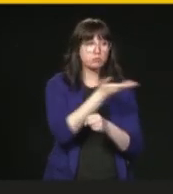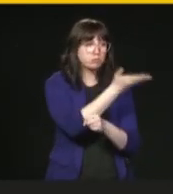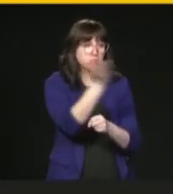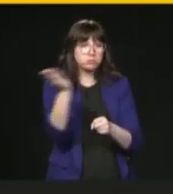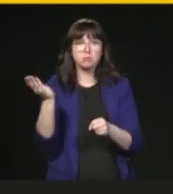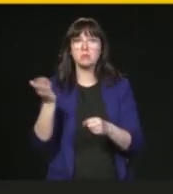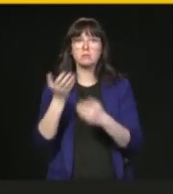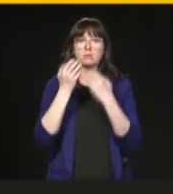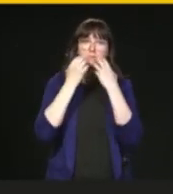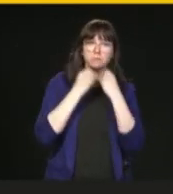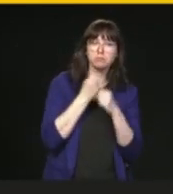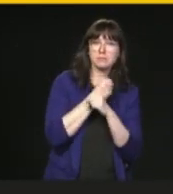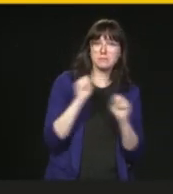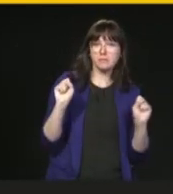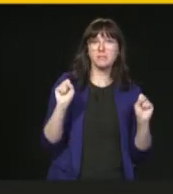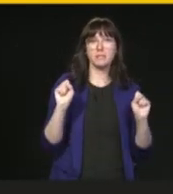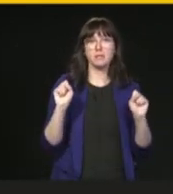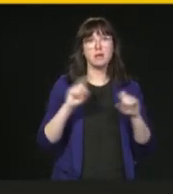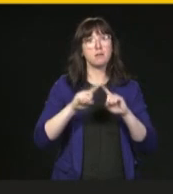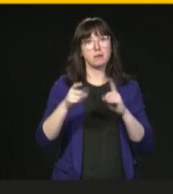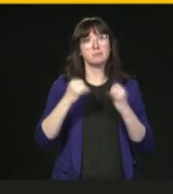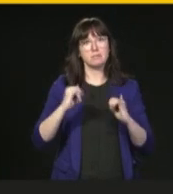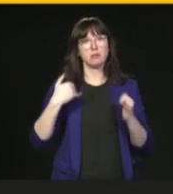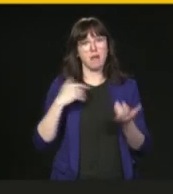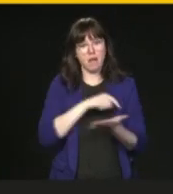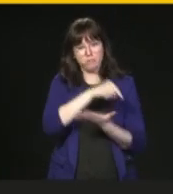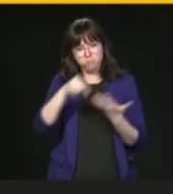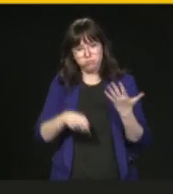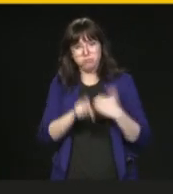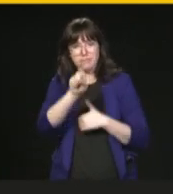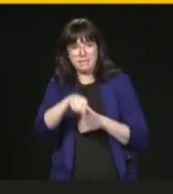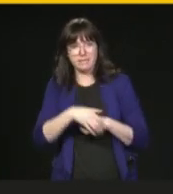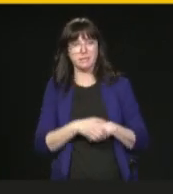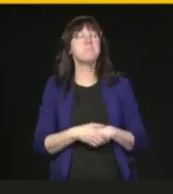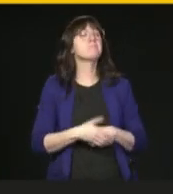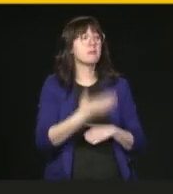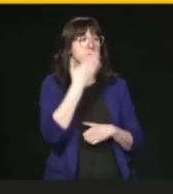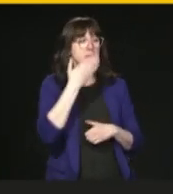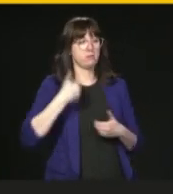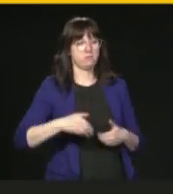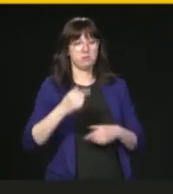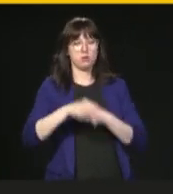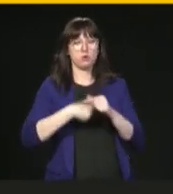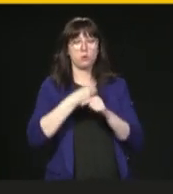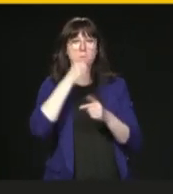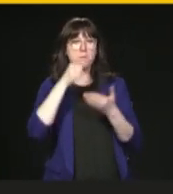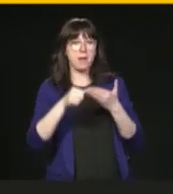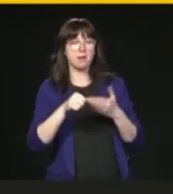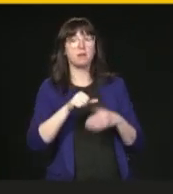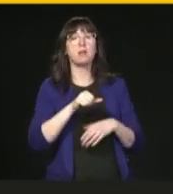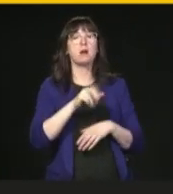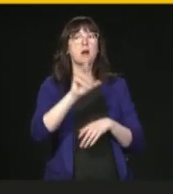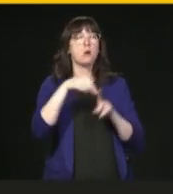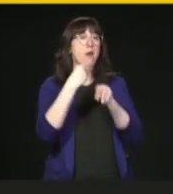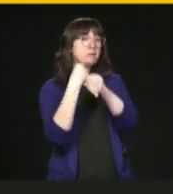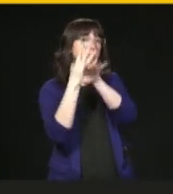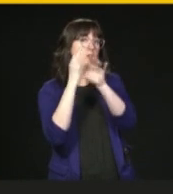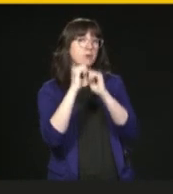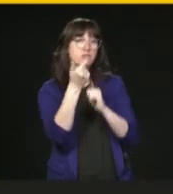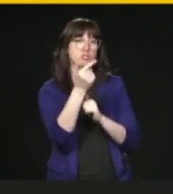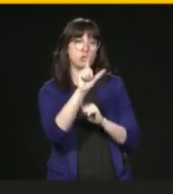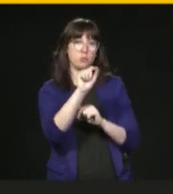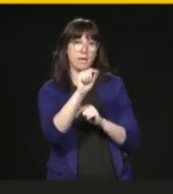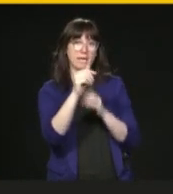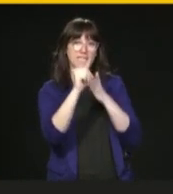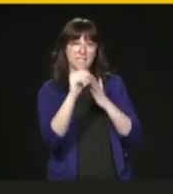Canadians safe while providing us with the things we need. Marika Walsh with the Globe and Mail. Prime Minister, on your call with the G20 leaders